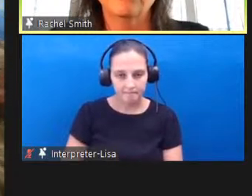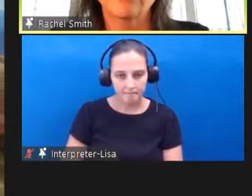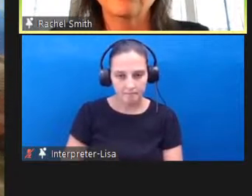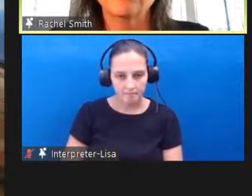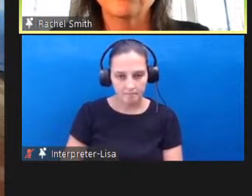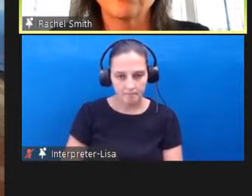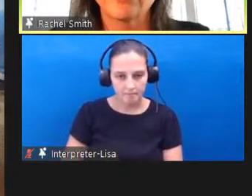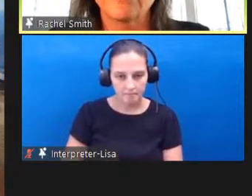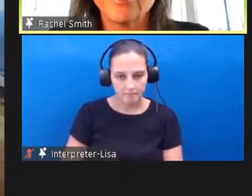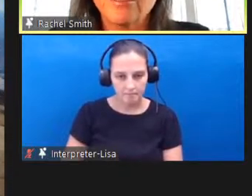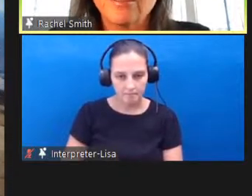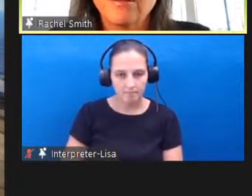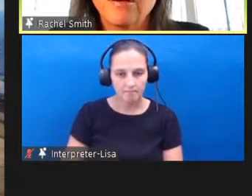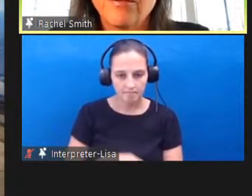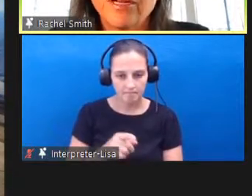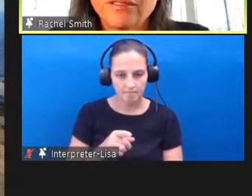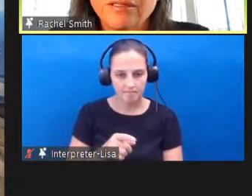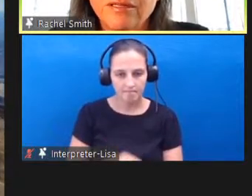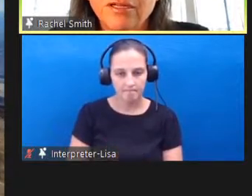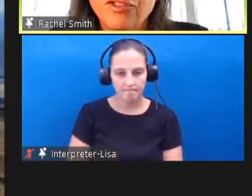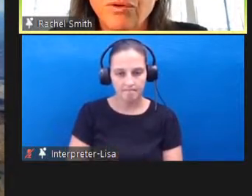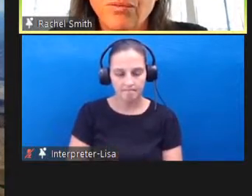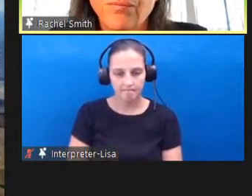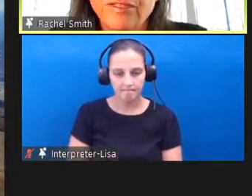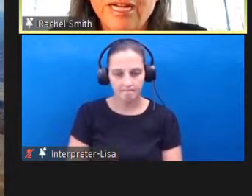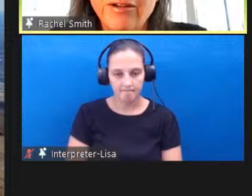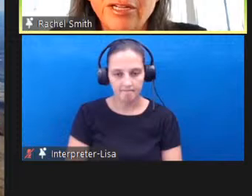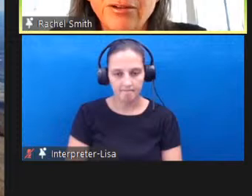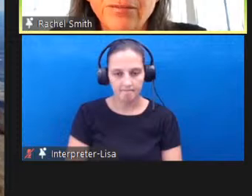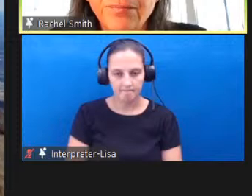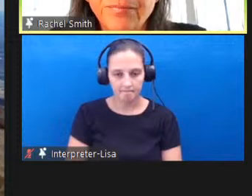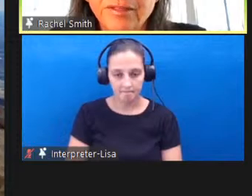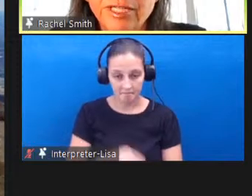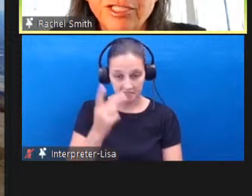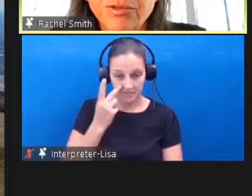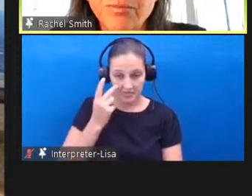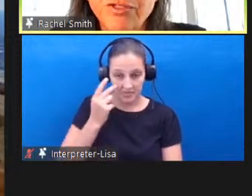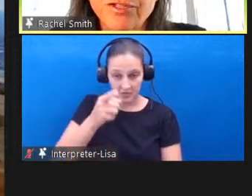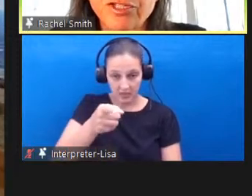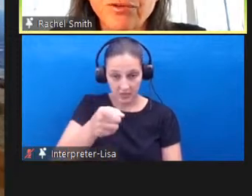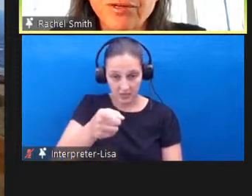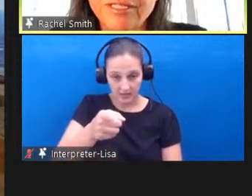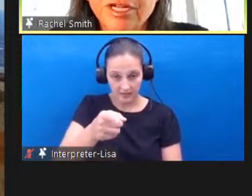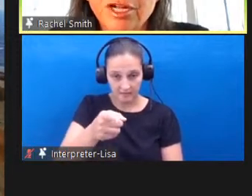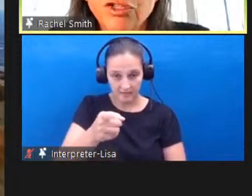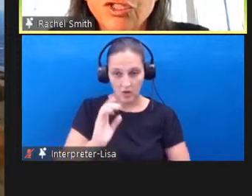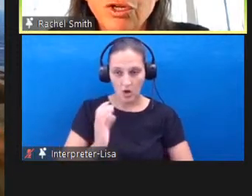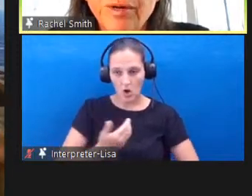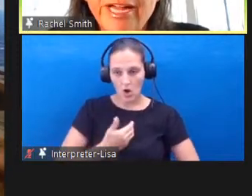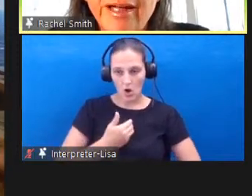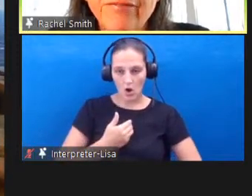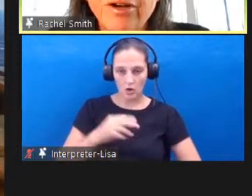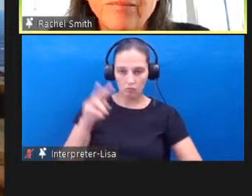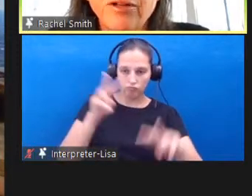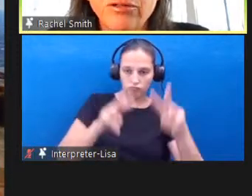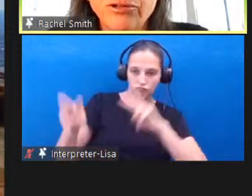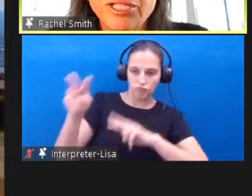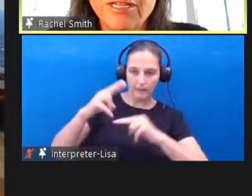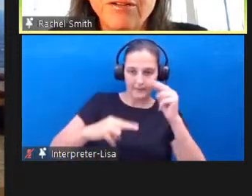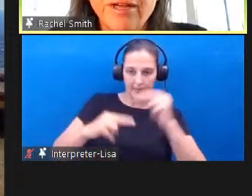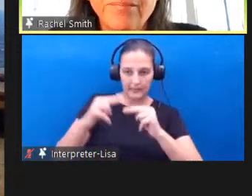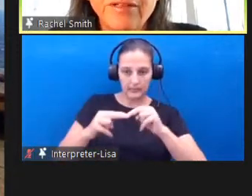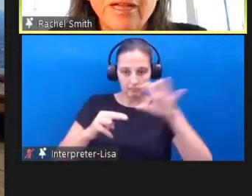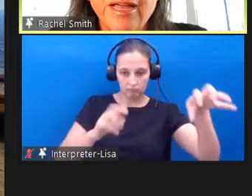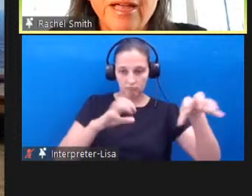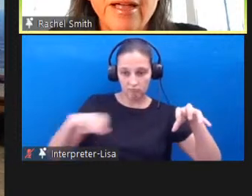get there faster. There we go. All right. So down here, we'll get to our observatories. So we have, there's